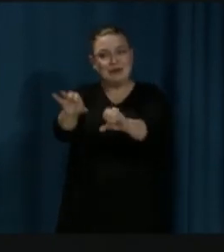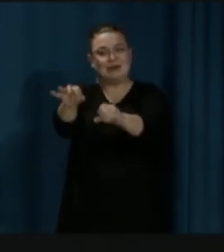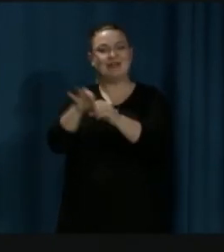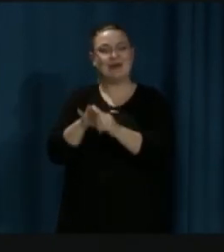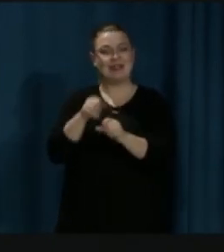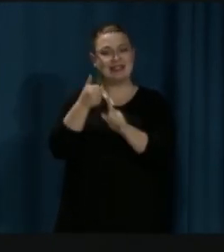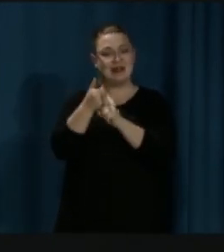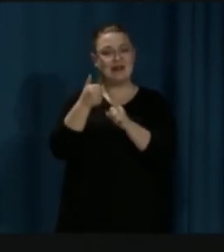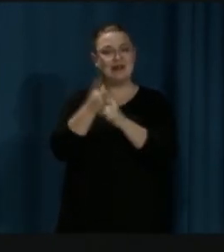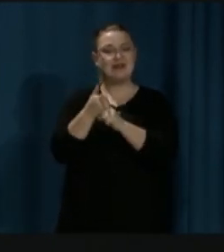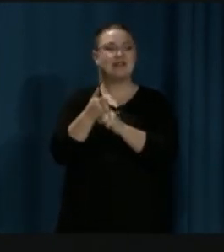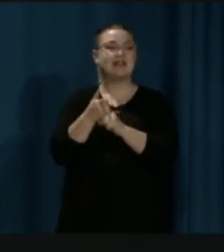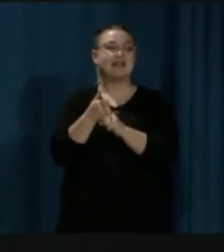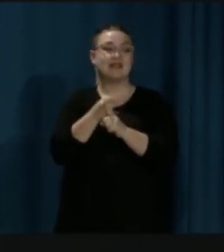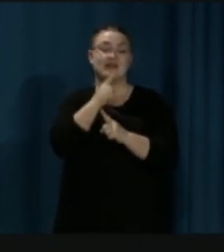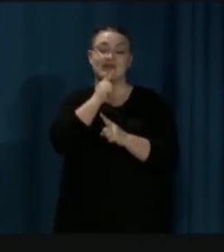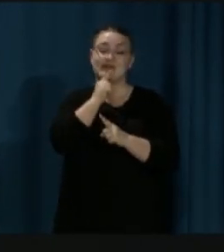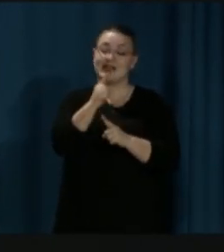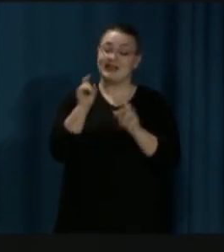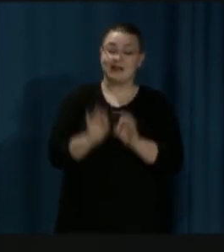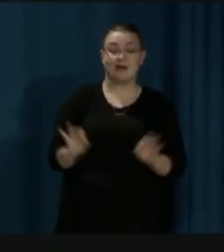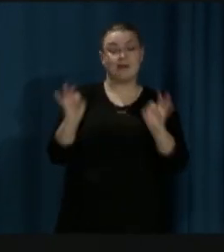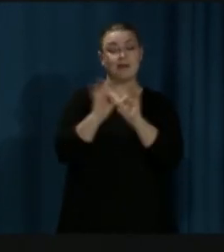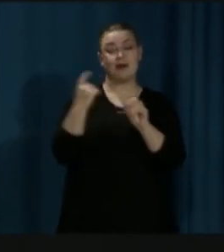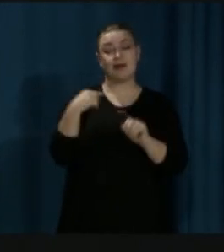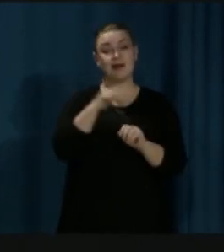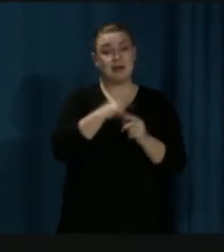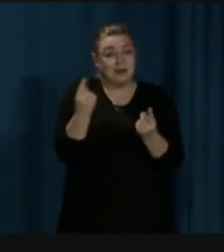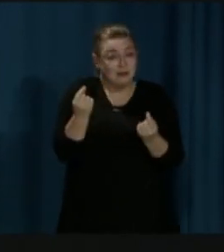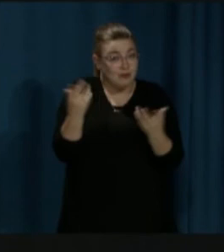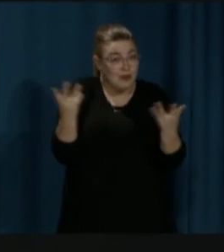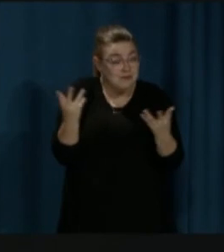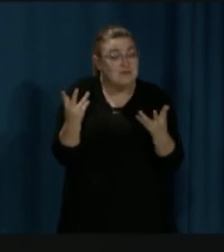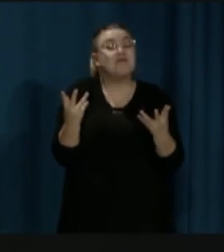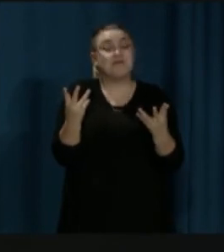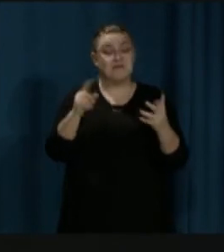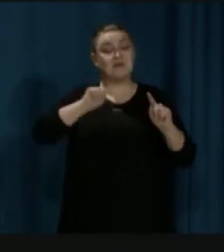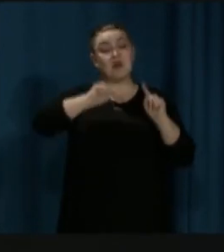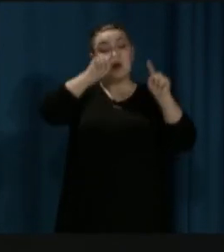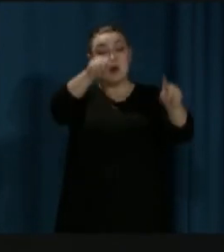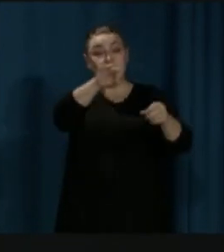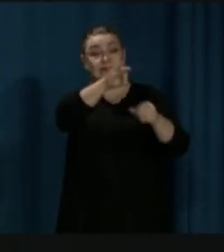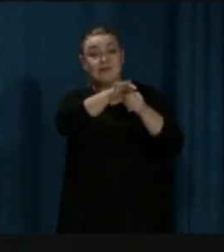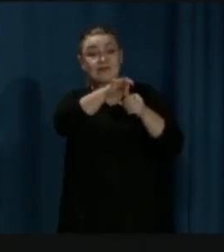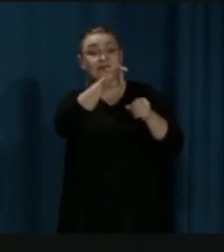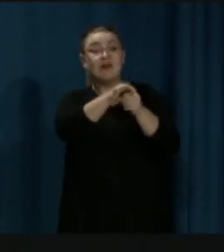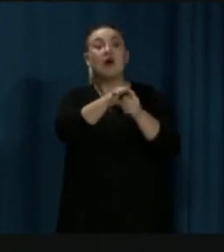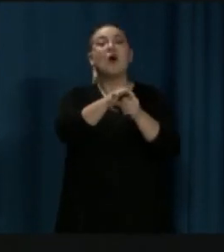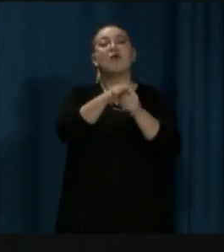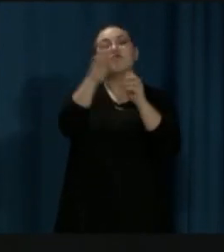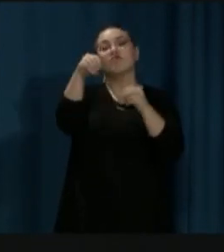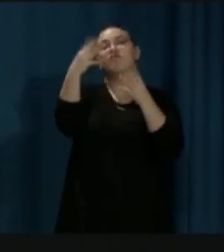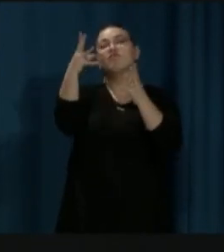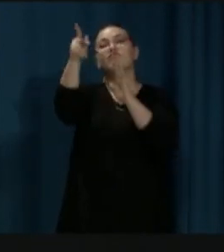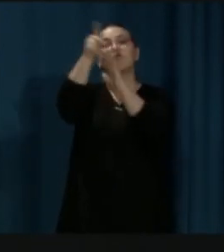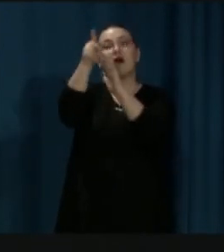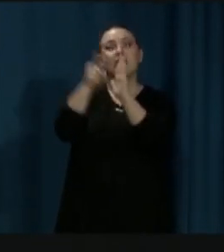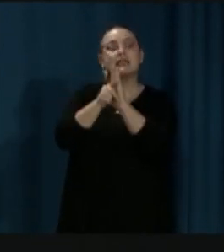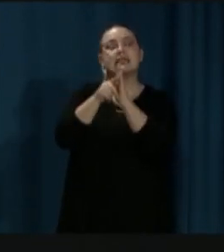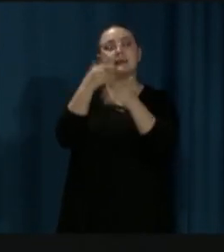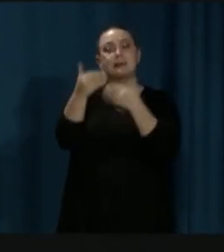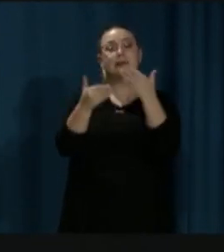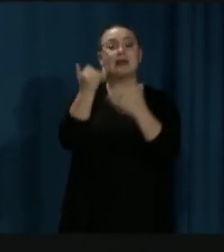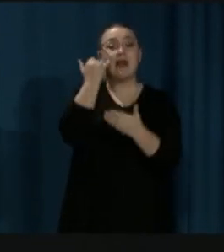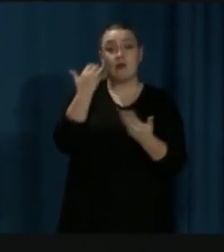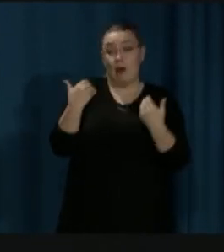is go and vote and cast our vote for what our preferred candidates and policies are. And if you have the time, get more